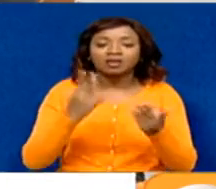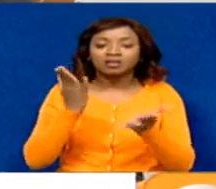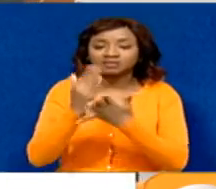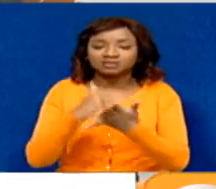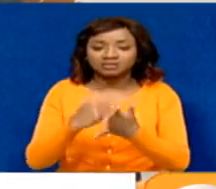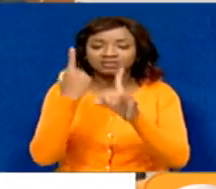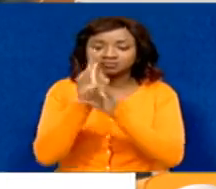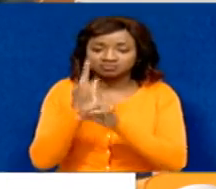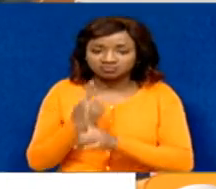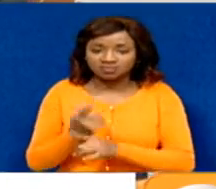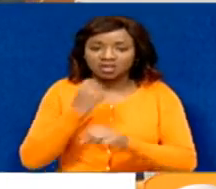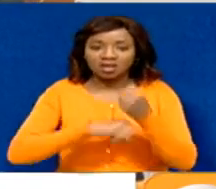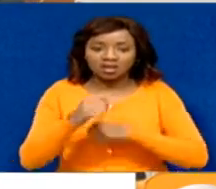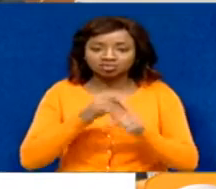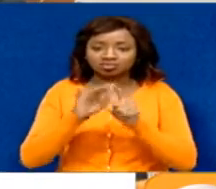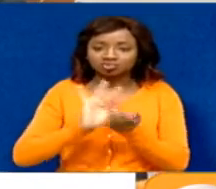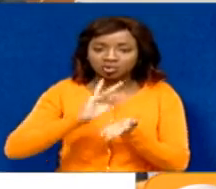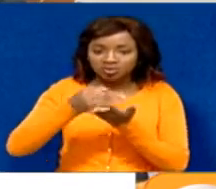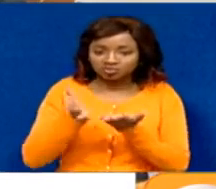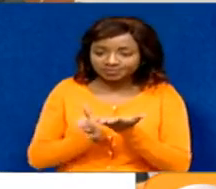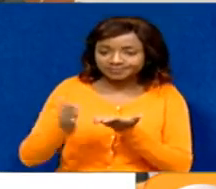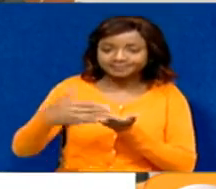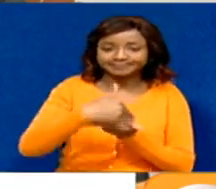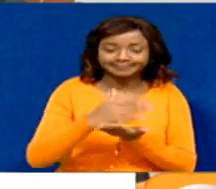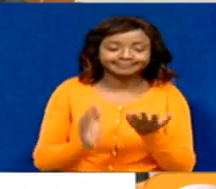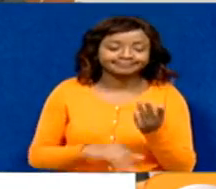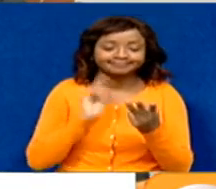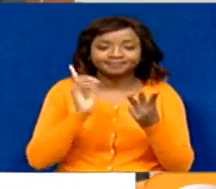multi-sectoral advocacy action and resource mobilization.